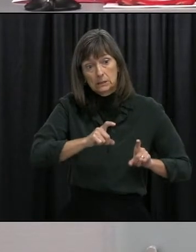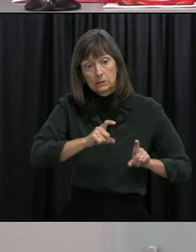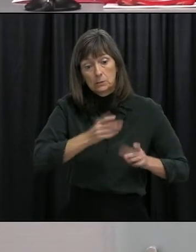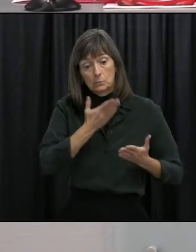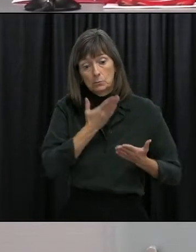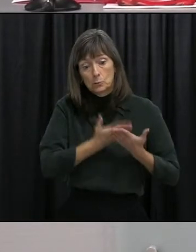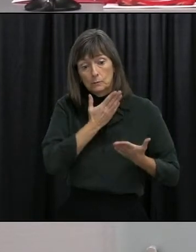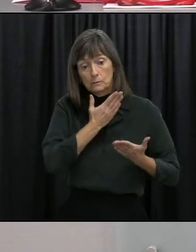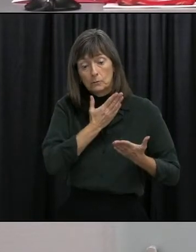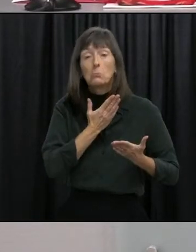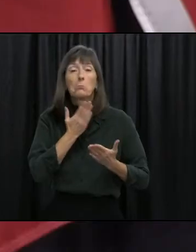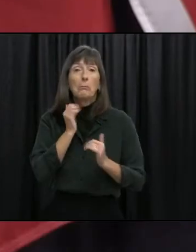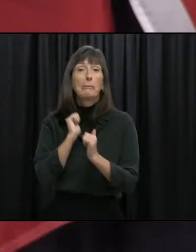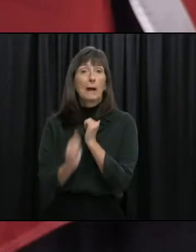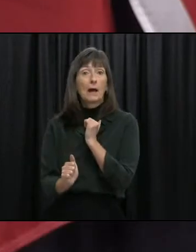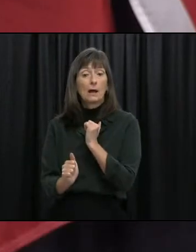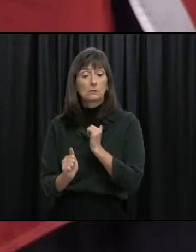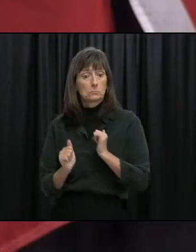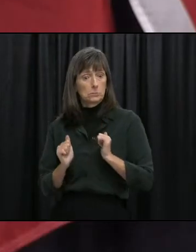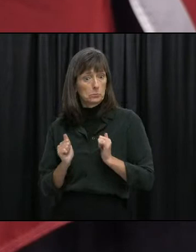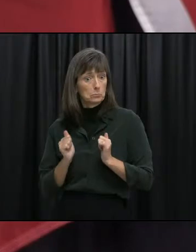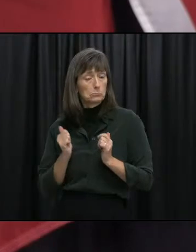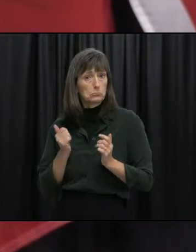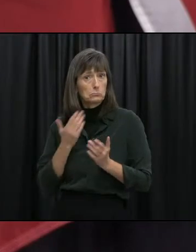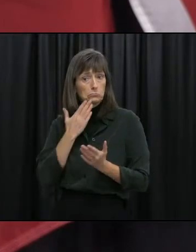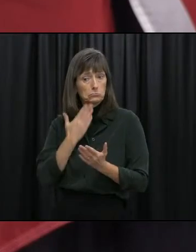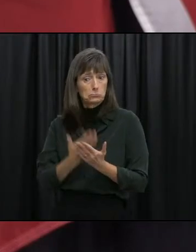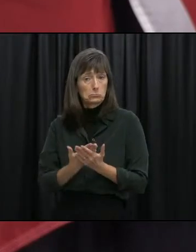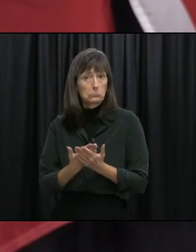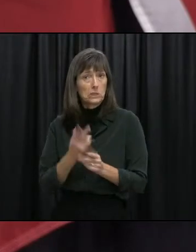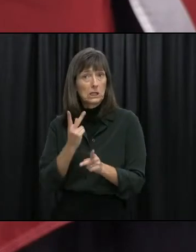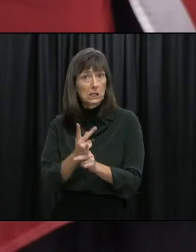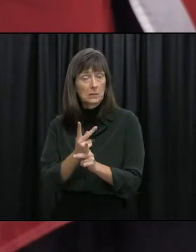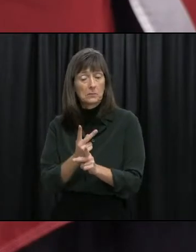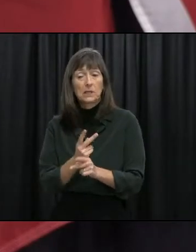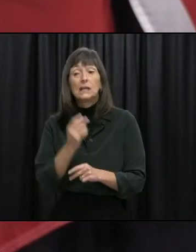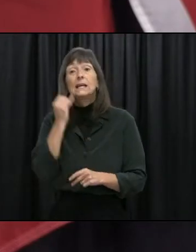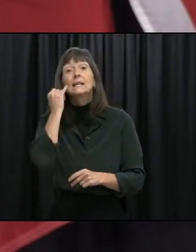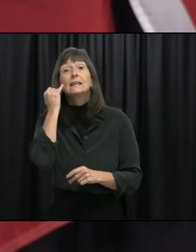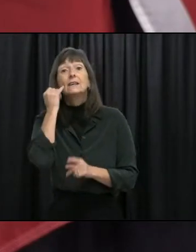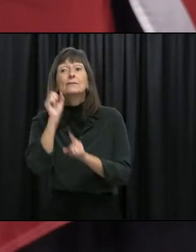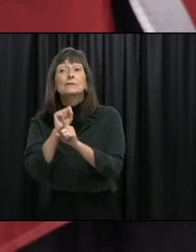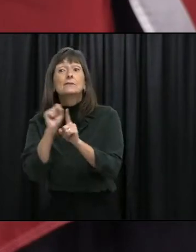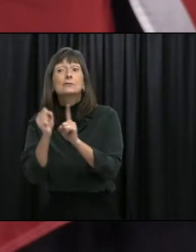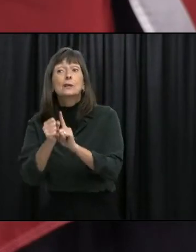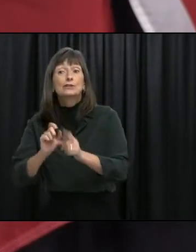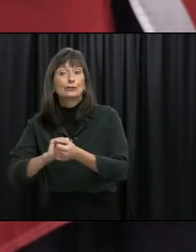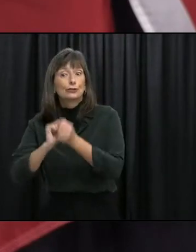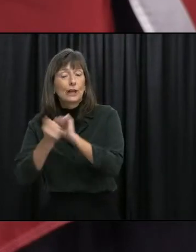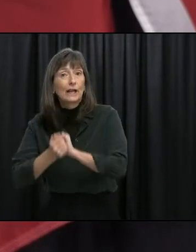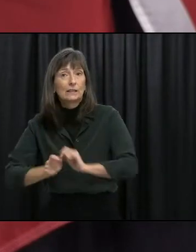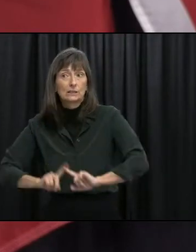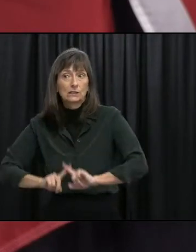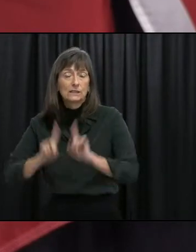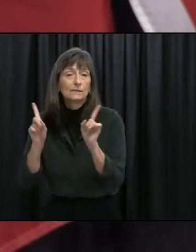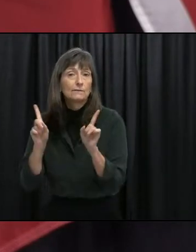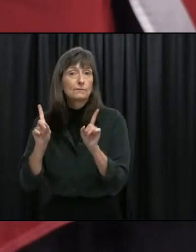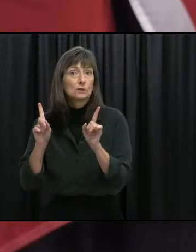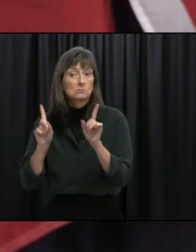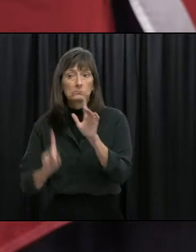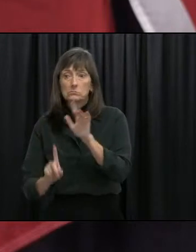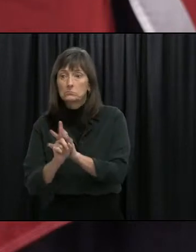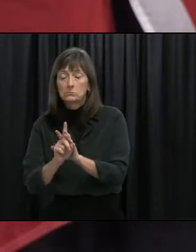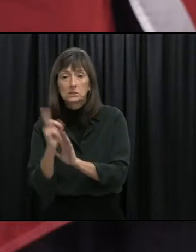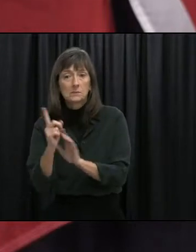evidence. I think should the situation change, we would obviously want to look back and see what